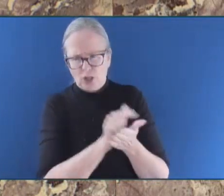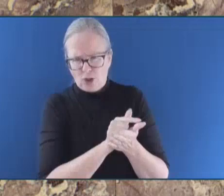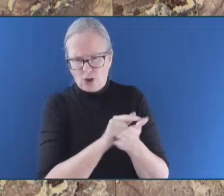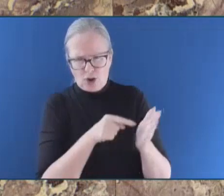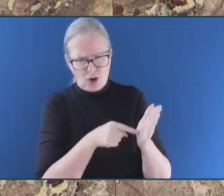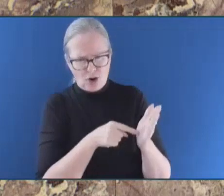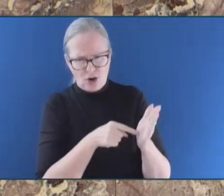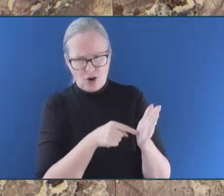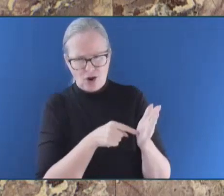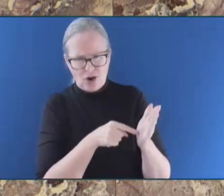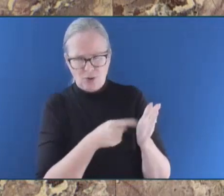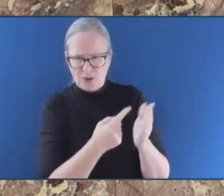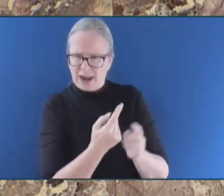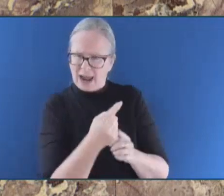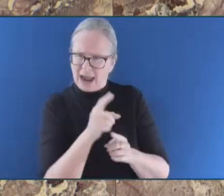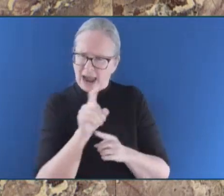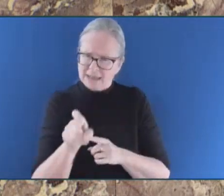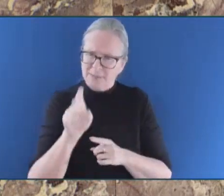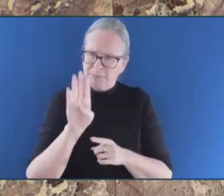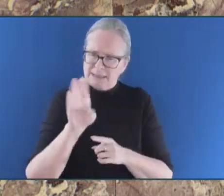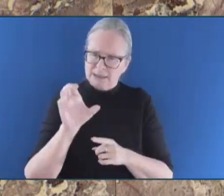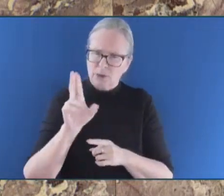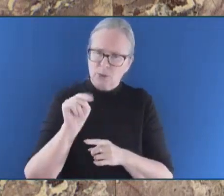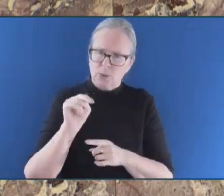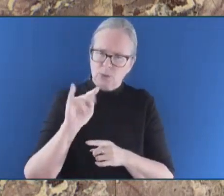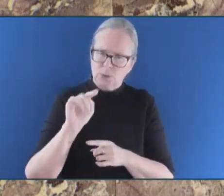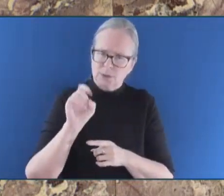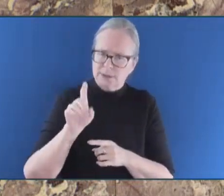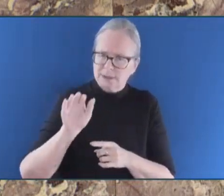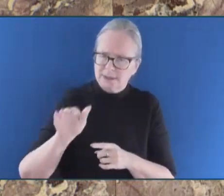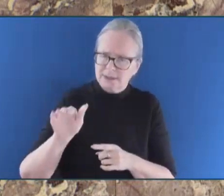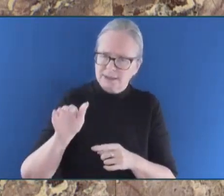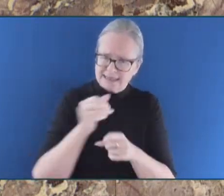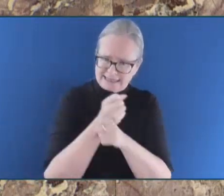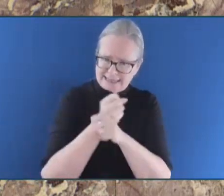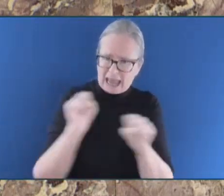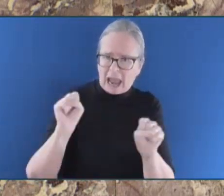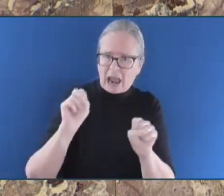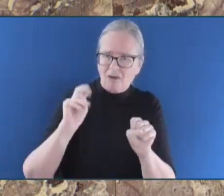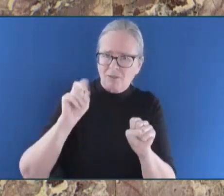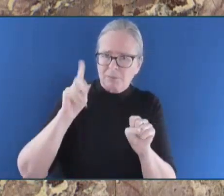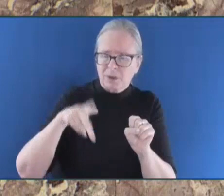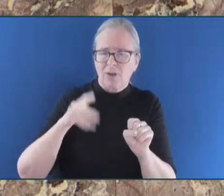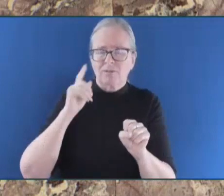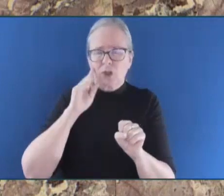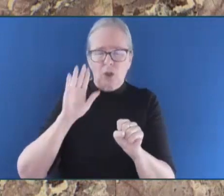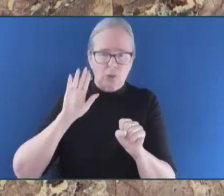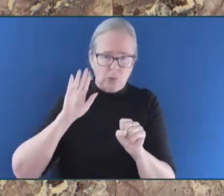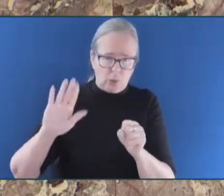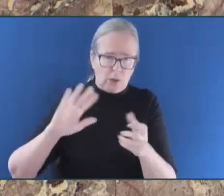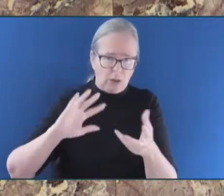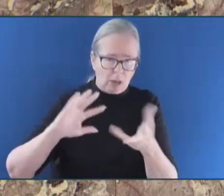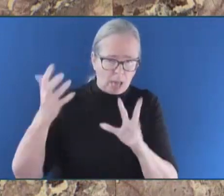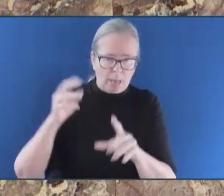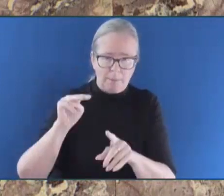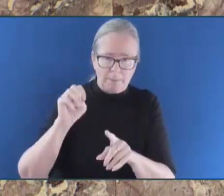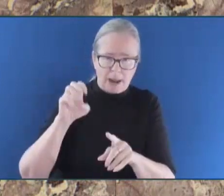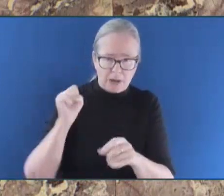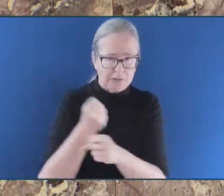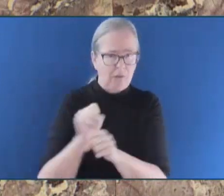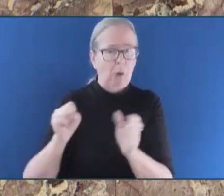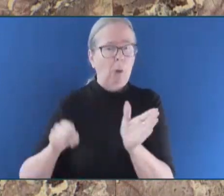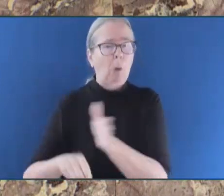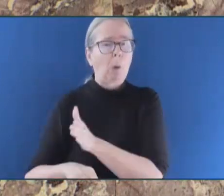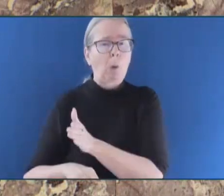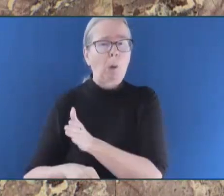they've made. The foundation for this transition was flawed right from the beginning, and it's NDP's